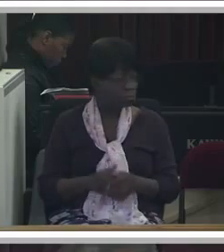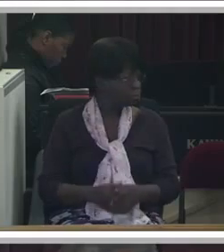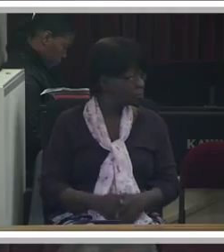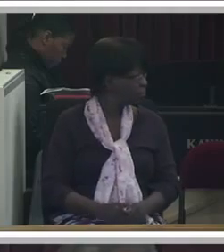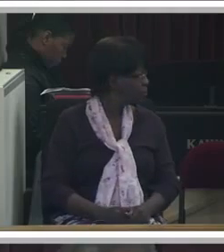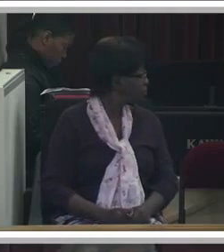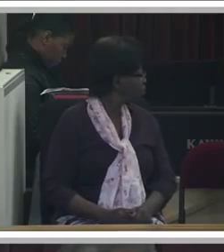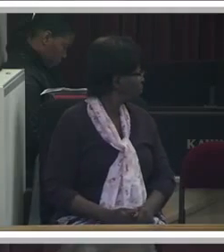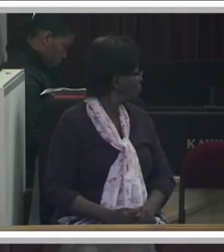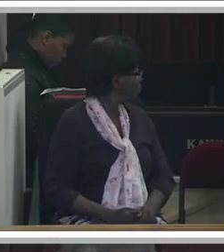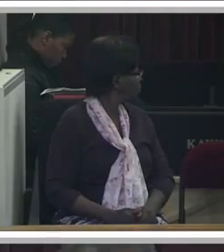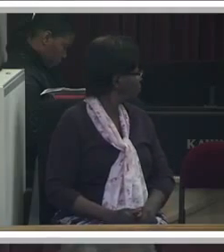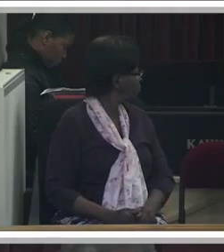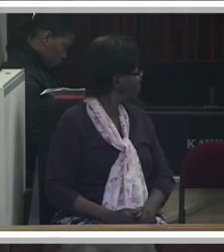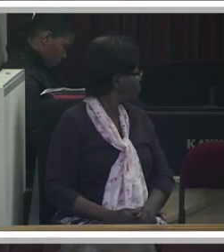actually,